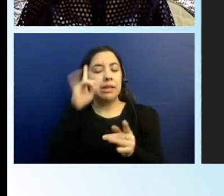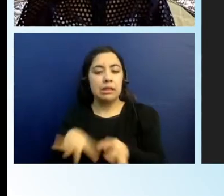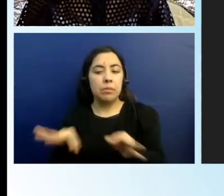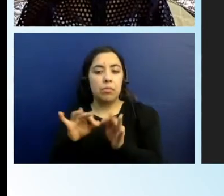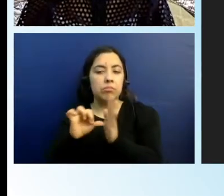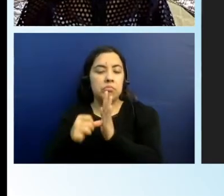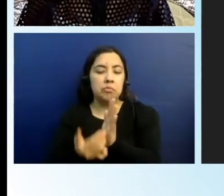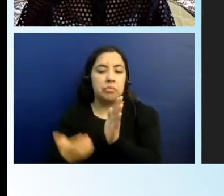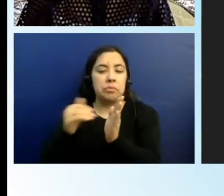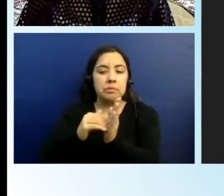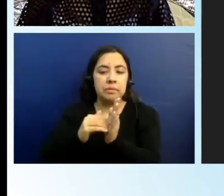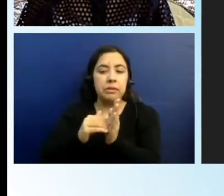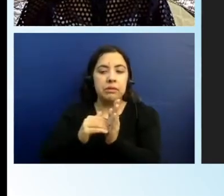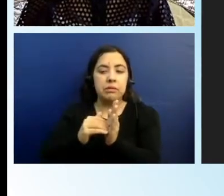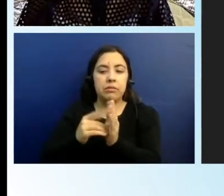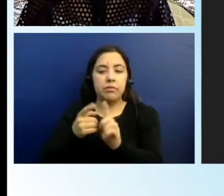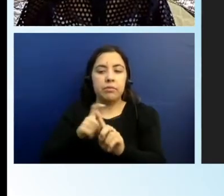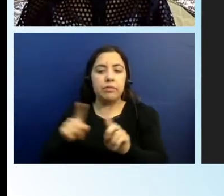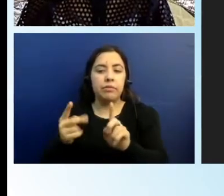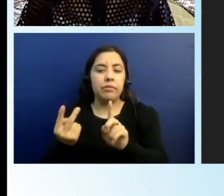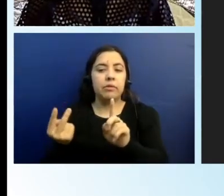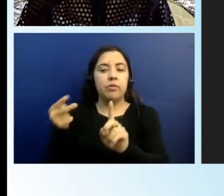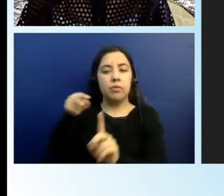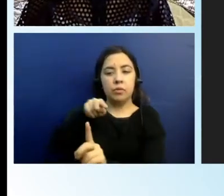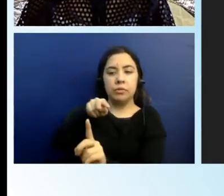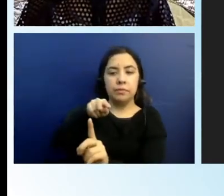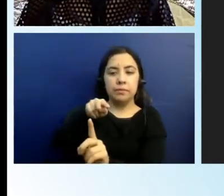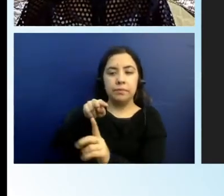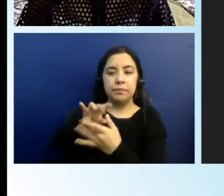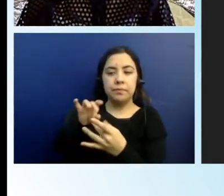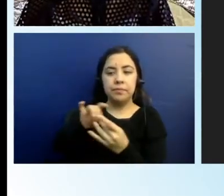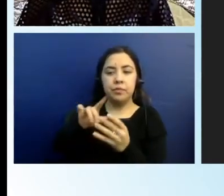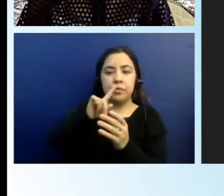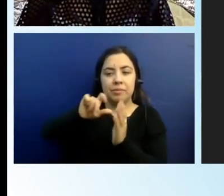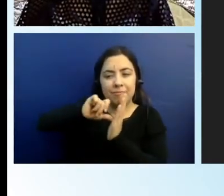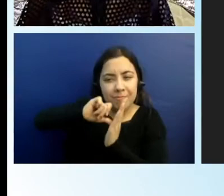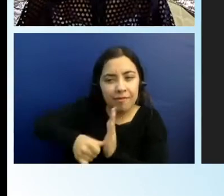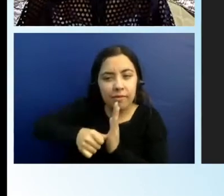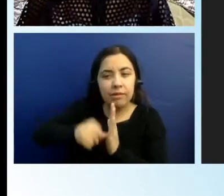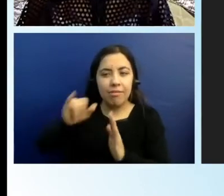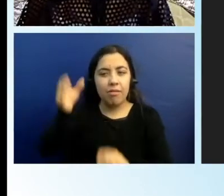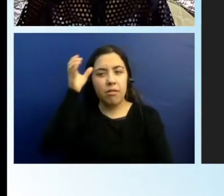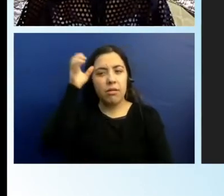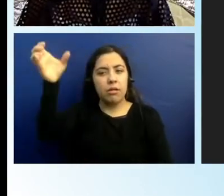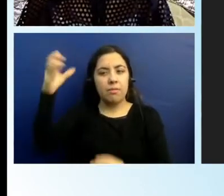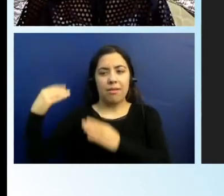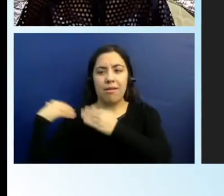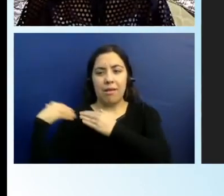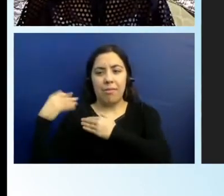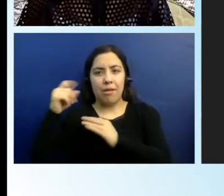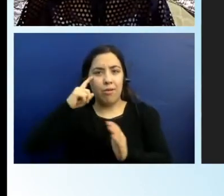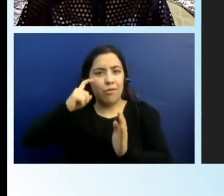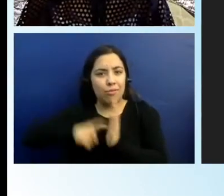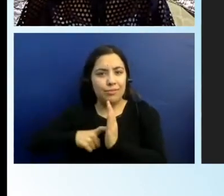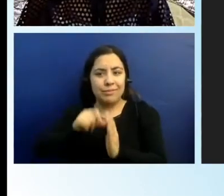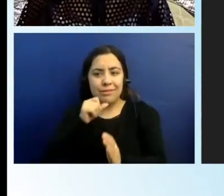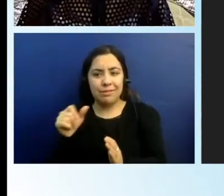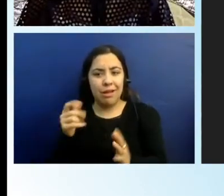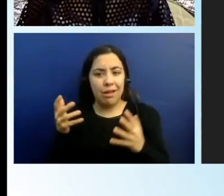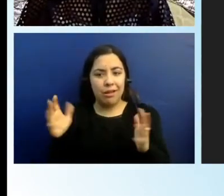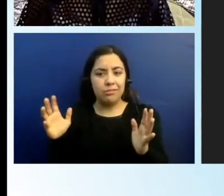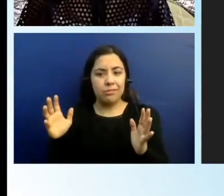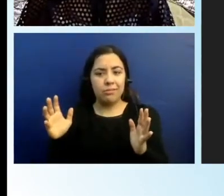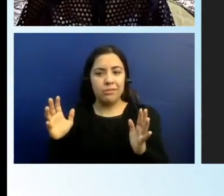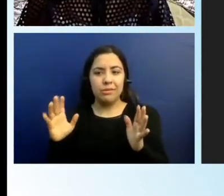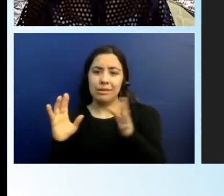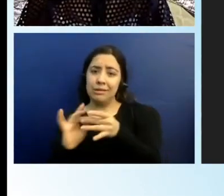different set of words to really emphasize the idea that the accountability and the acknowledgement are not just saying the words, but